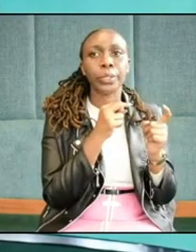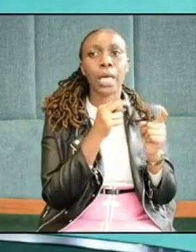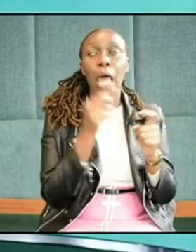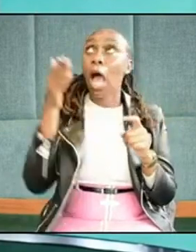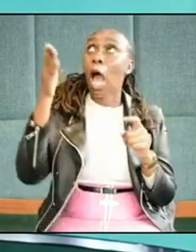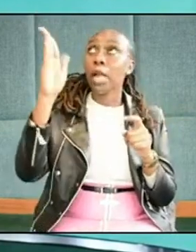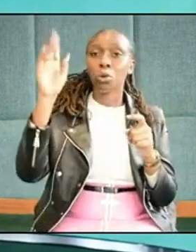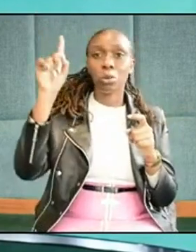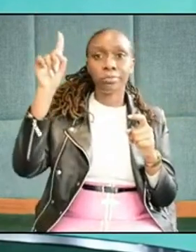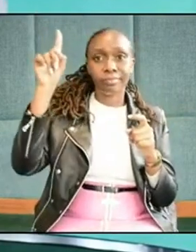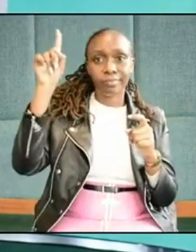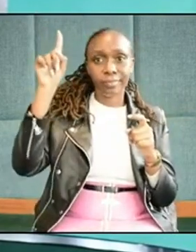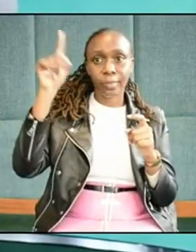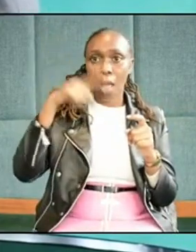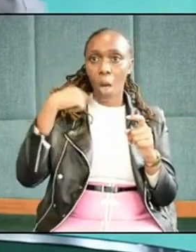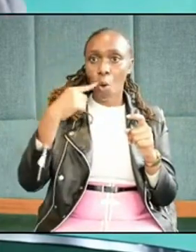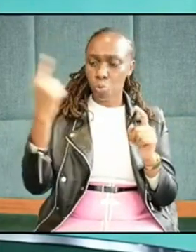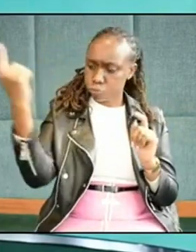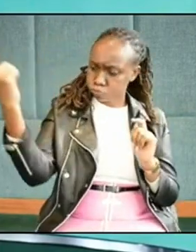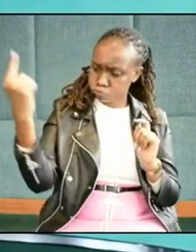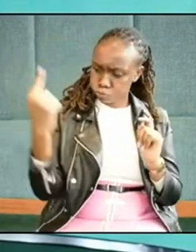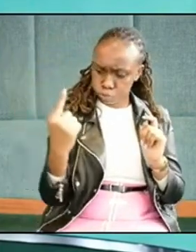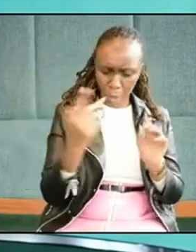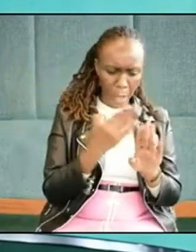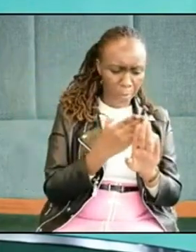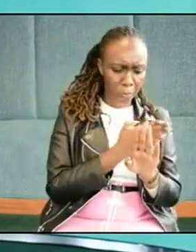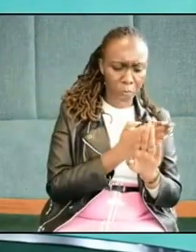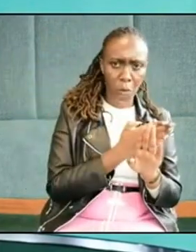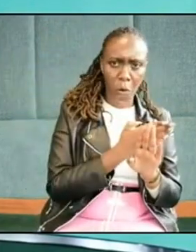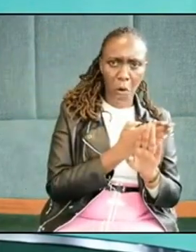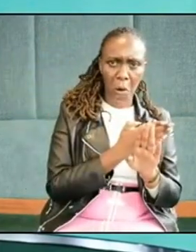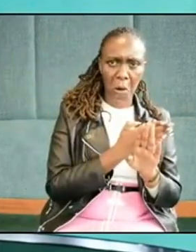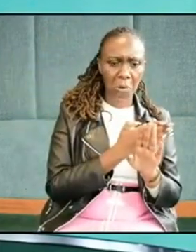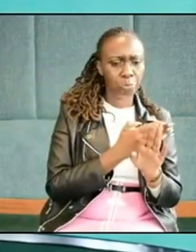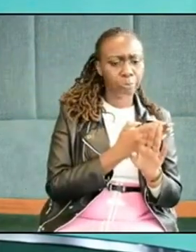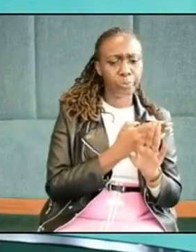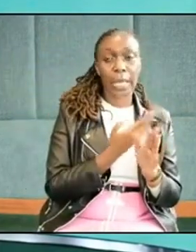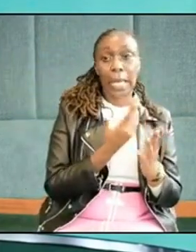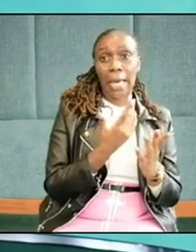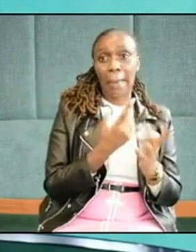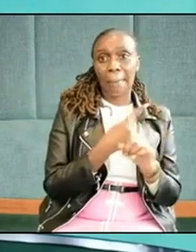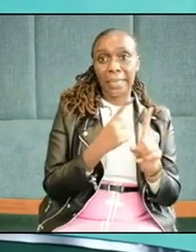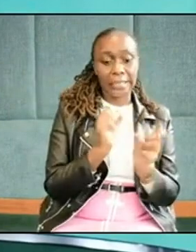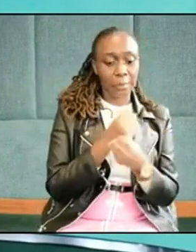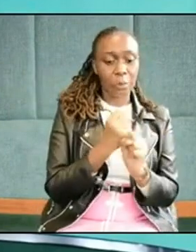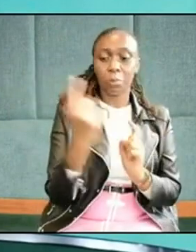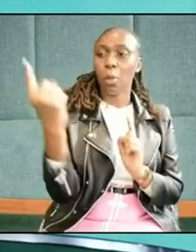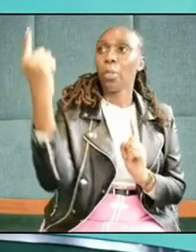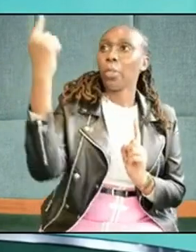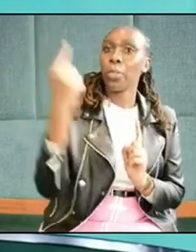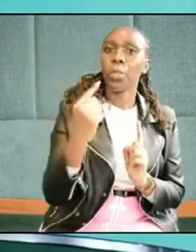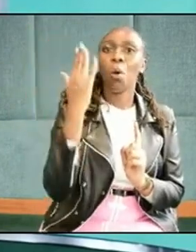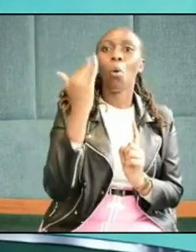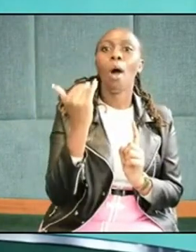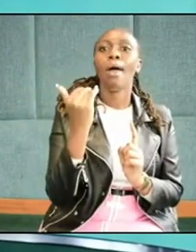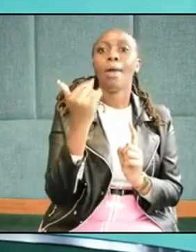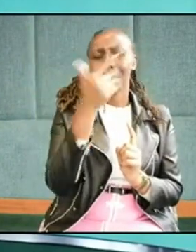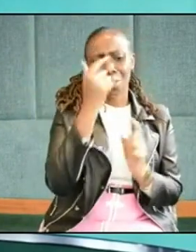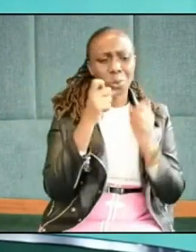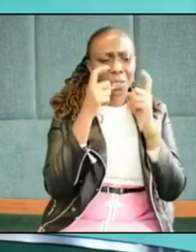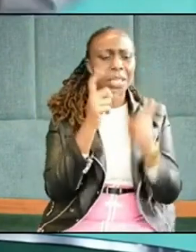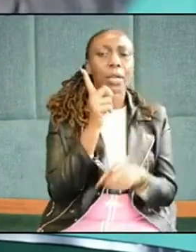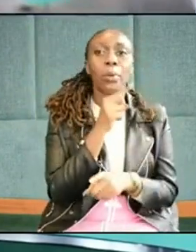of heaven, who would come to them before sin, could not come to them, because if he came to them in